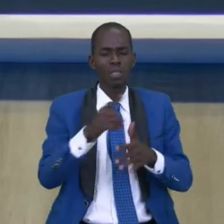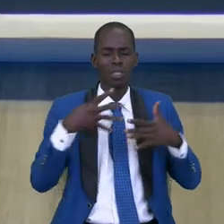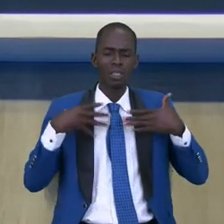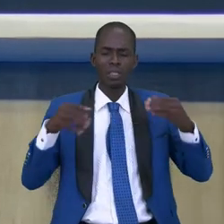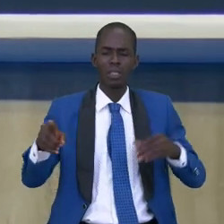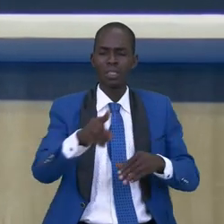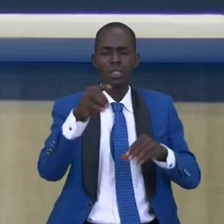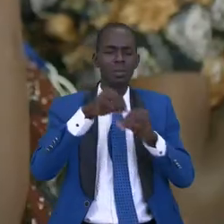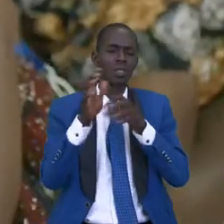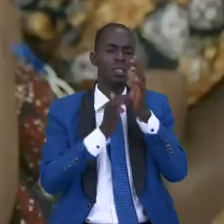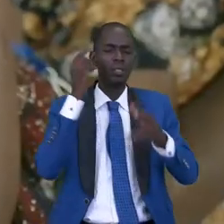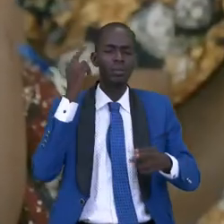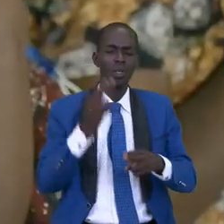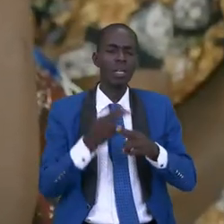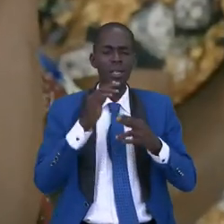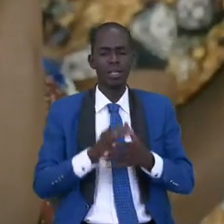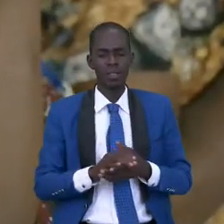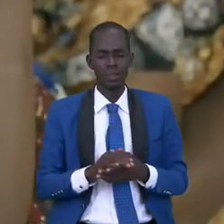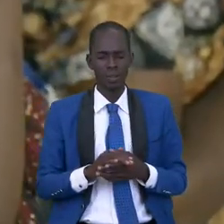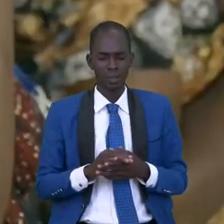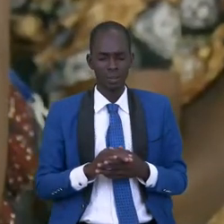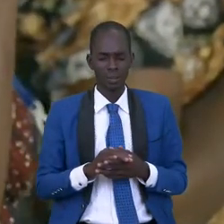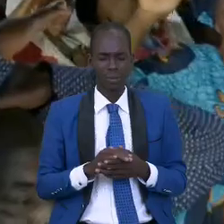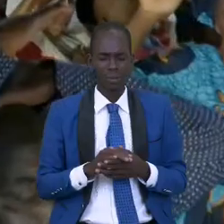in Jesus' name.